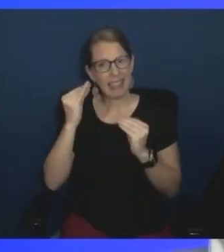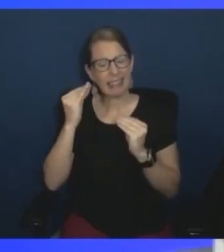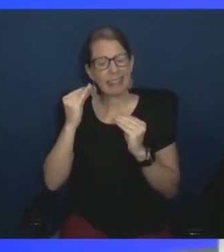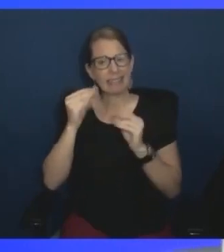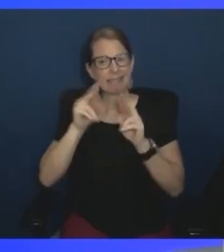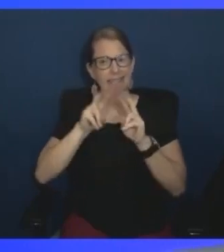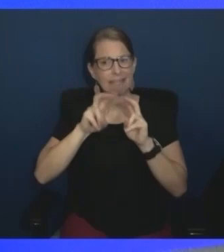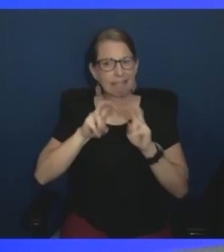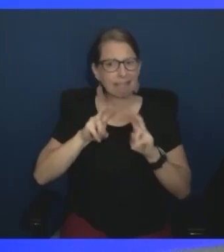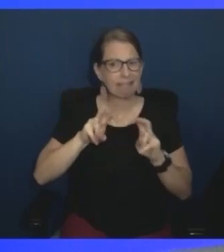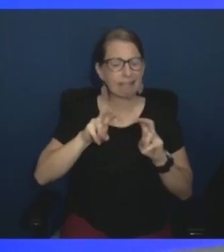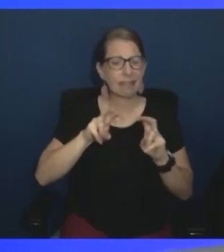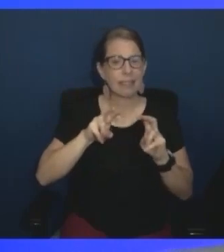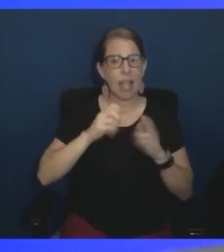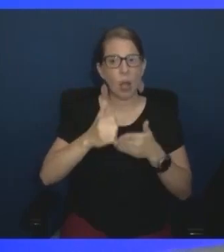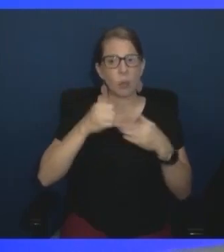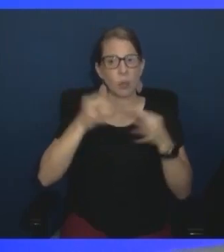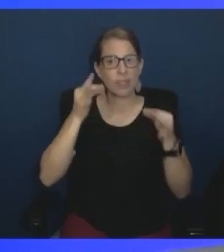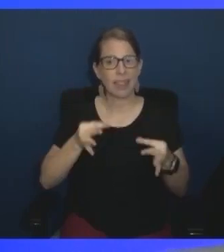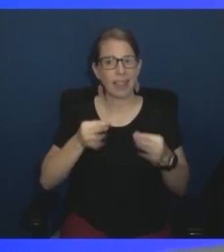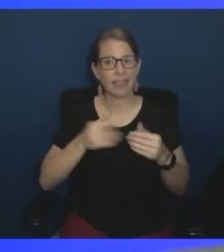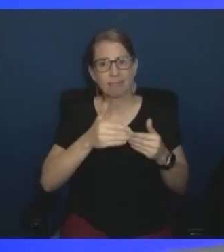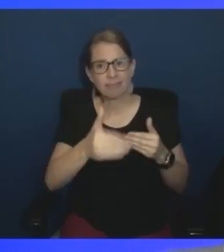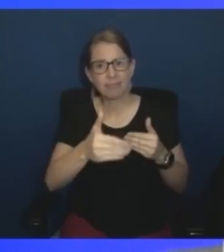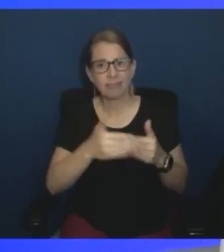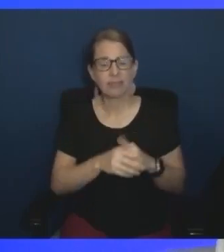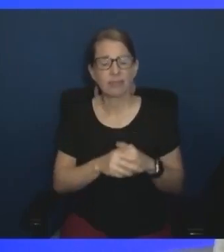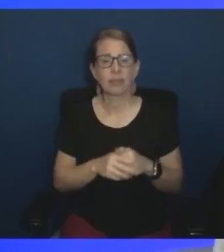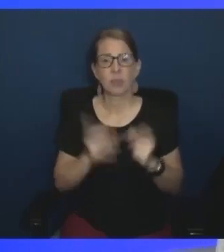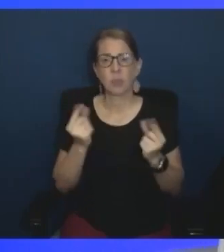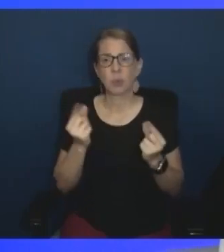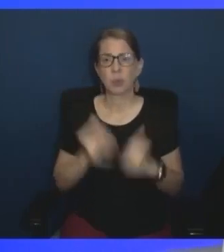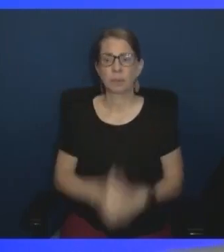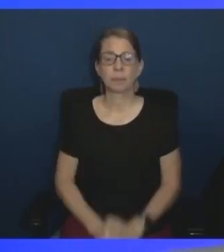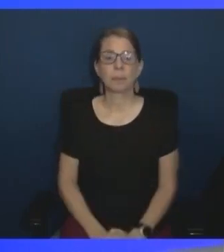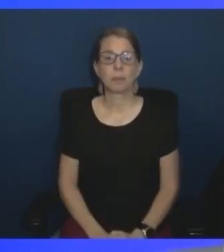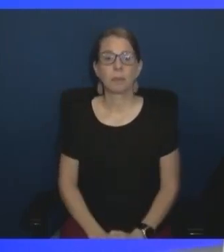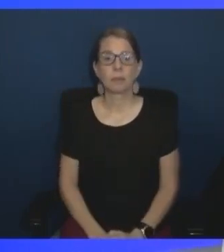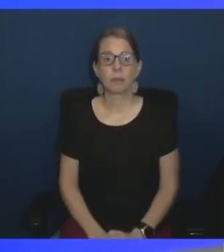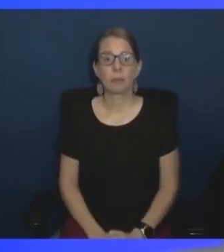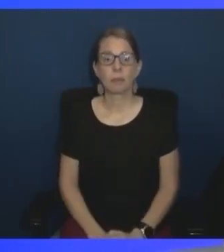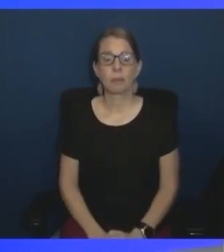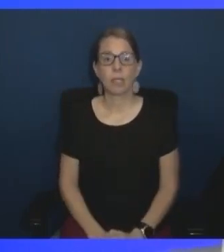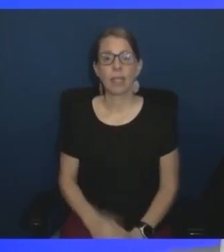help you make that decision. You know, be mindful of where you go.